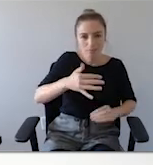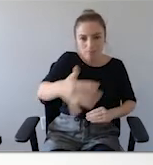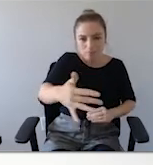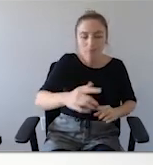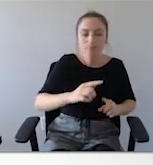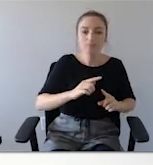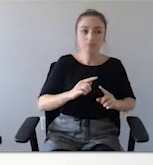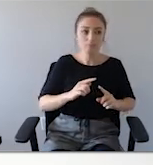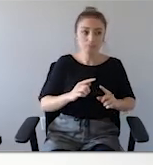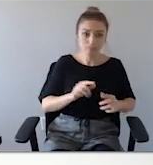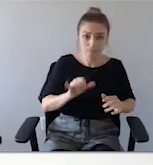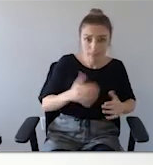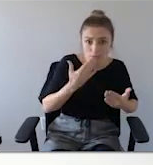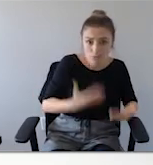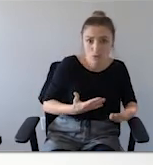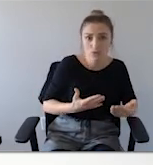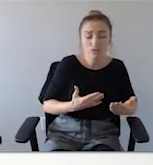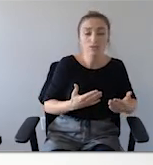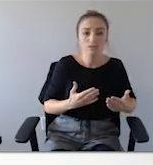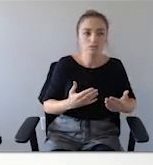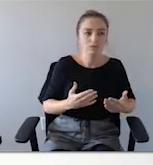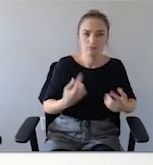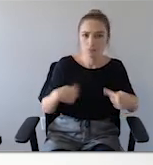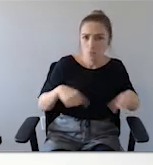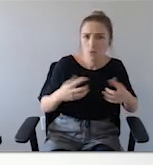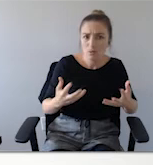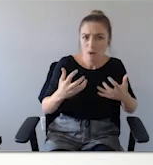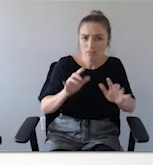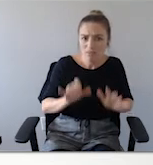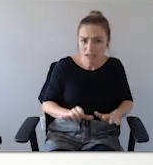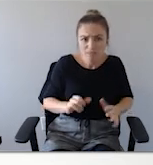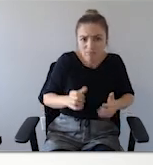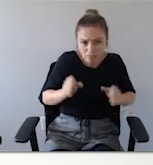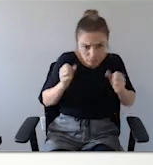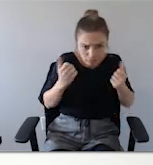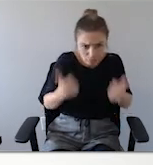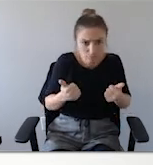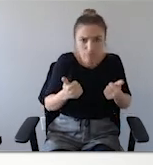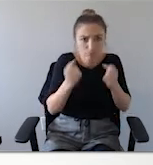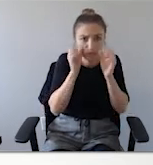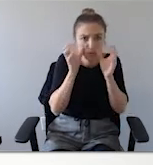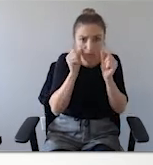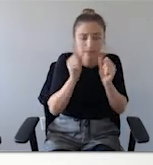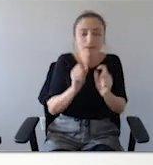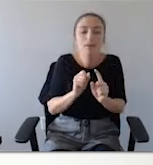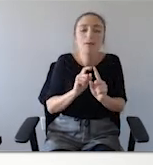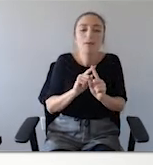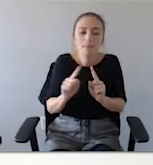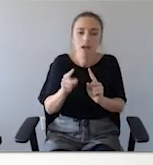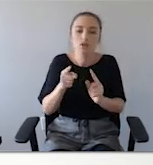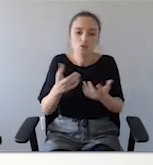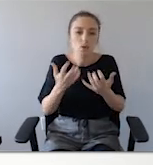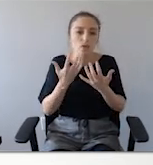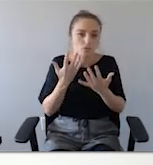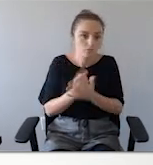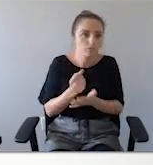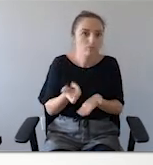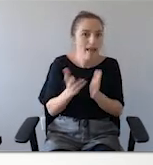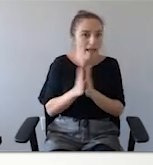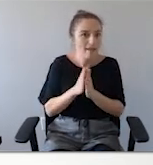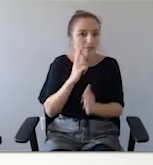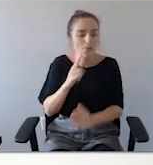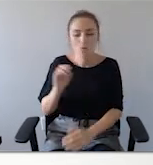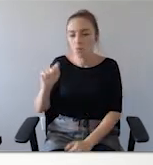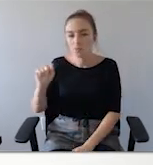what we all want. So that's a good thing. But you want to make sure, so like with the OT, you're going to look to see, okay, well, let me